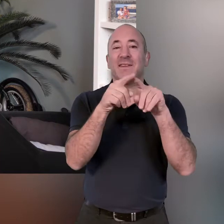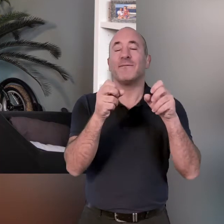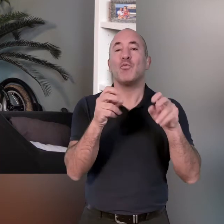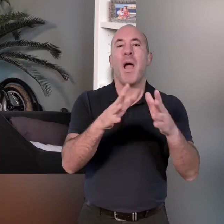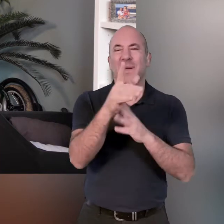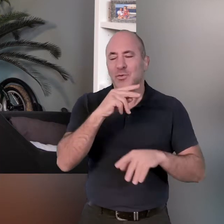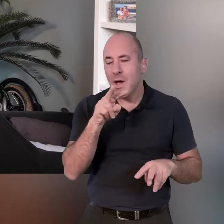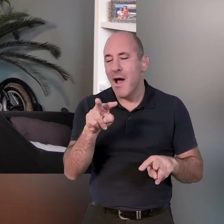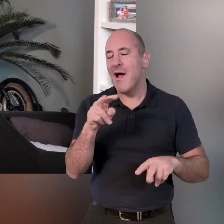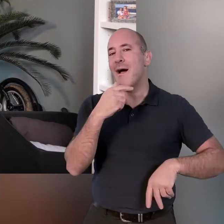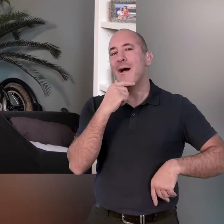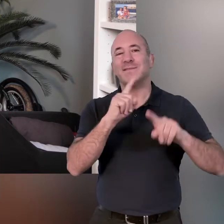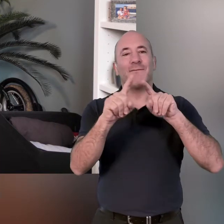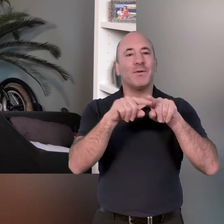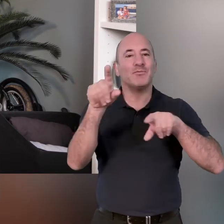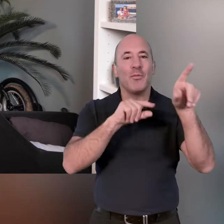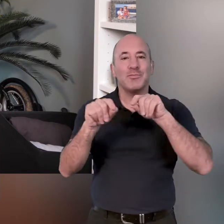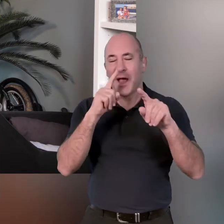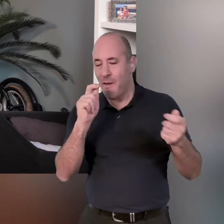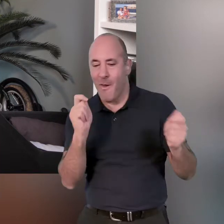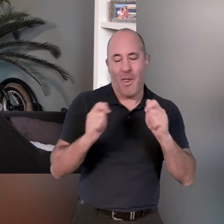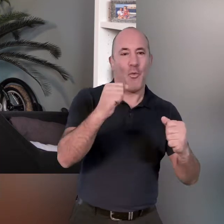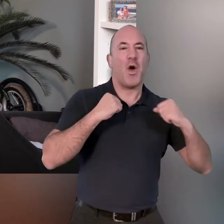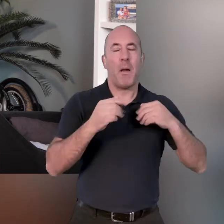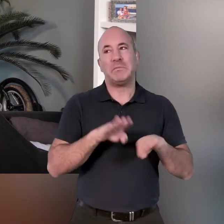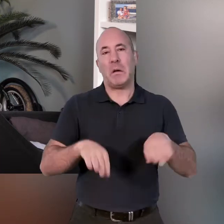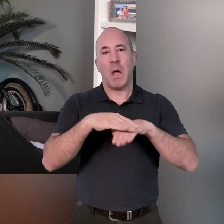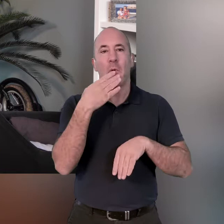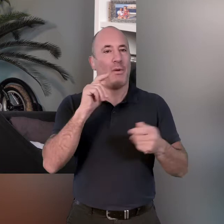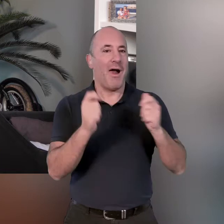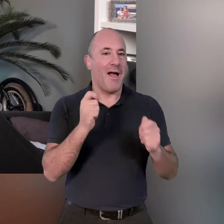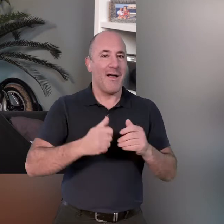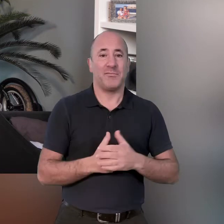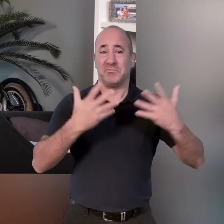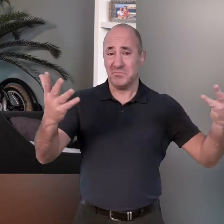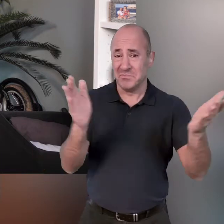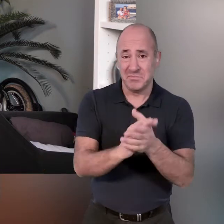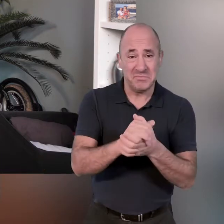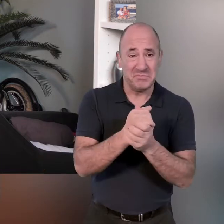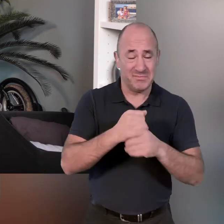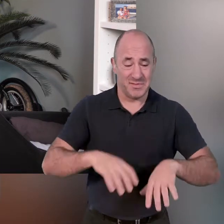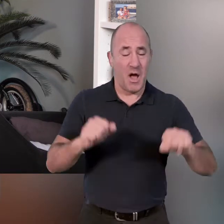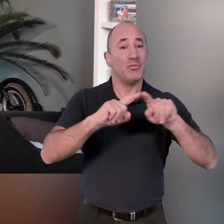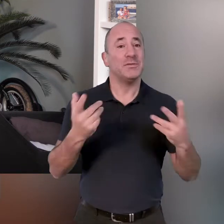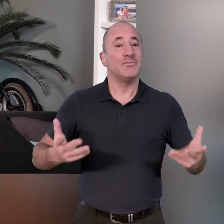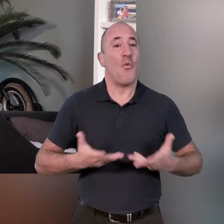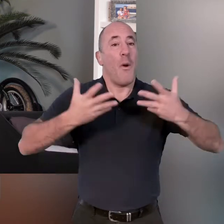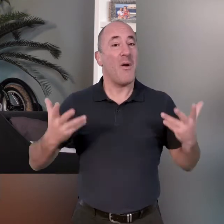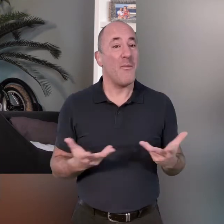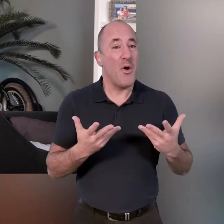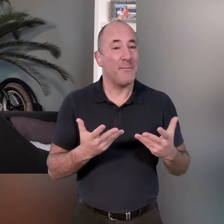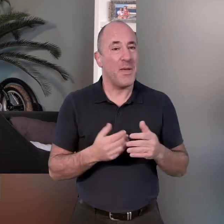different way to give you options and to show you how you can add variety to your workouts. Without further ado, let's